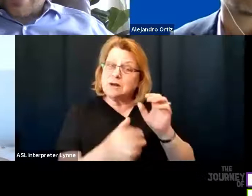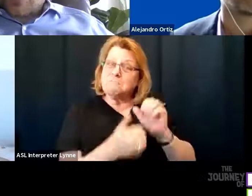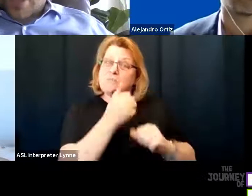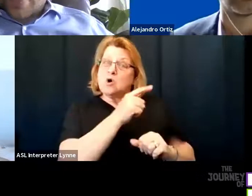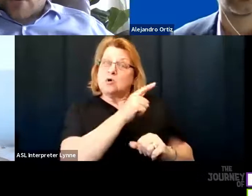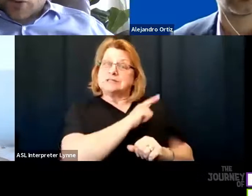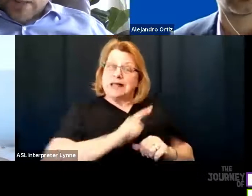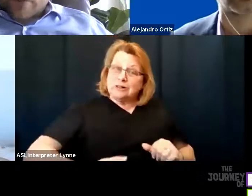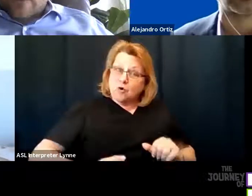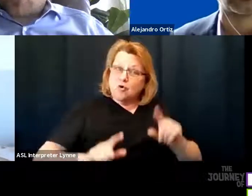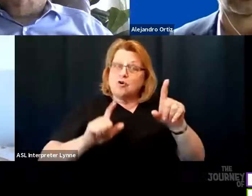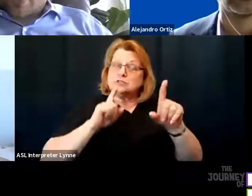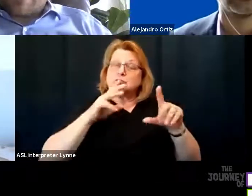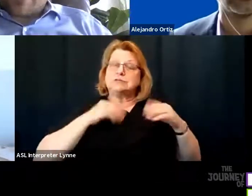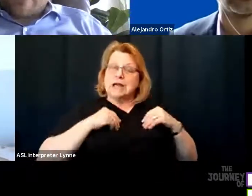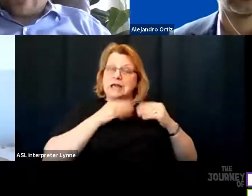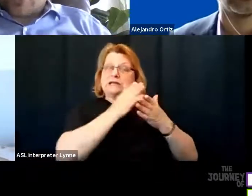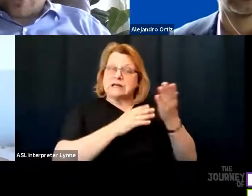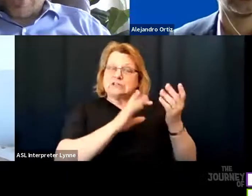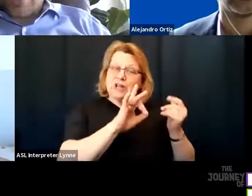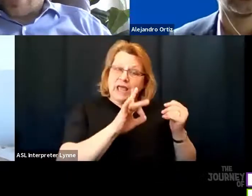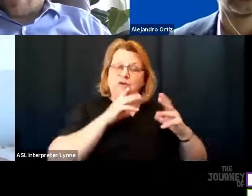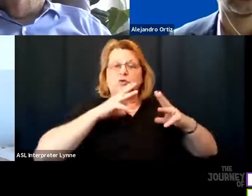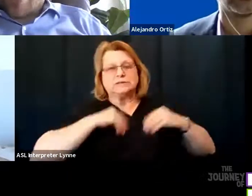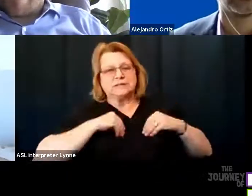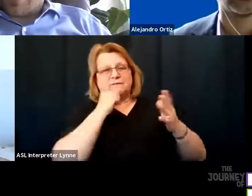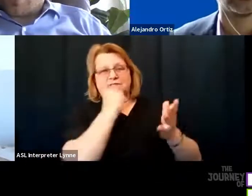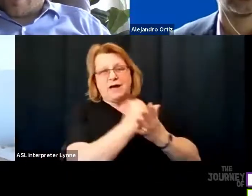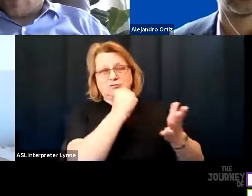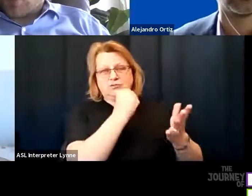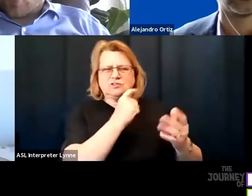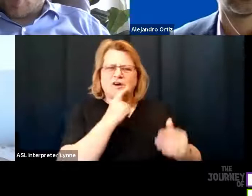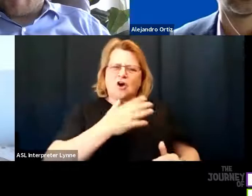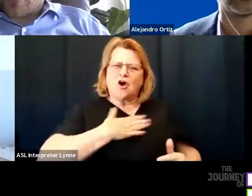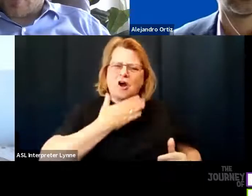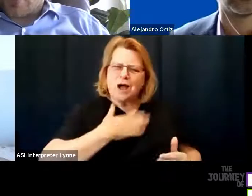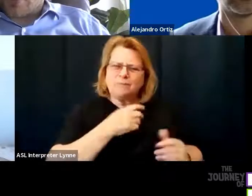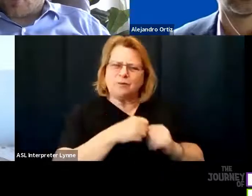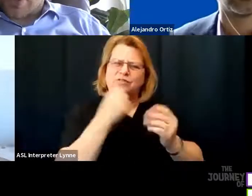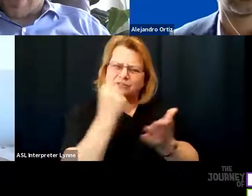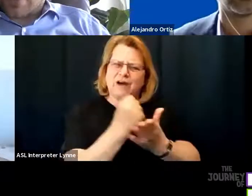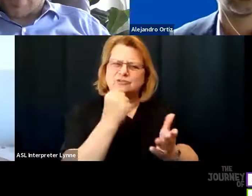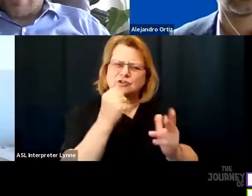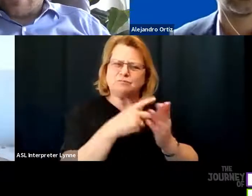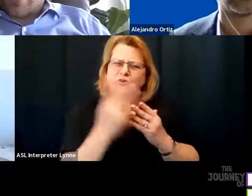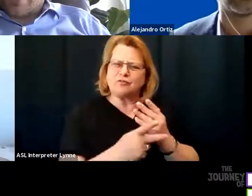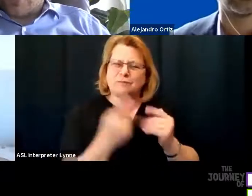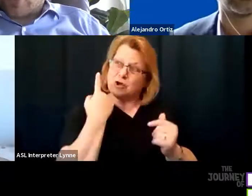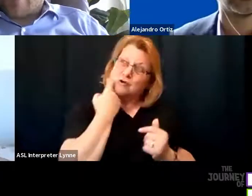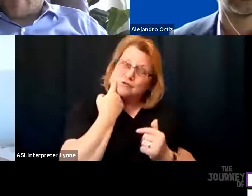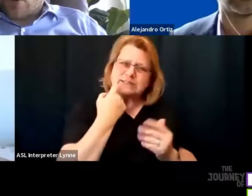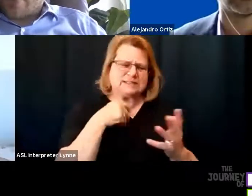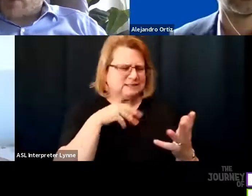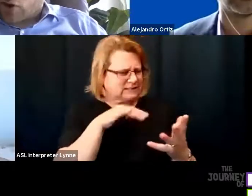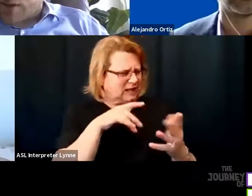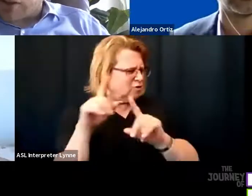take Section 8 or sorry, take voucher or accept vouchers are happy with the voucher program. There was a recent study, I think a